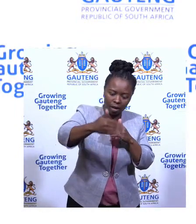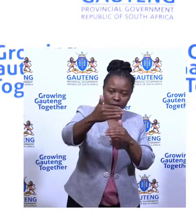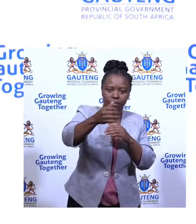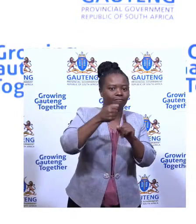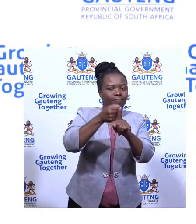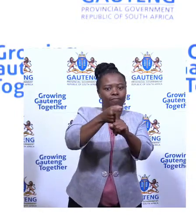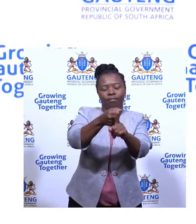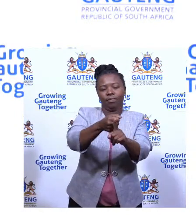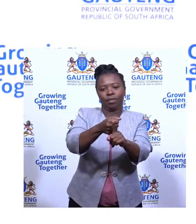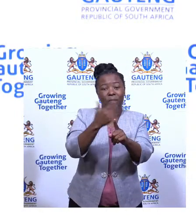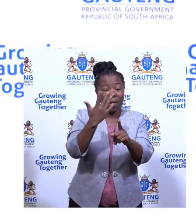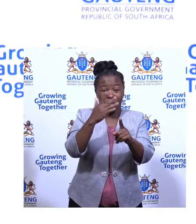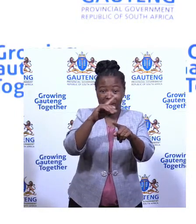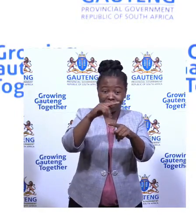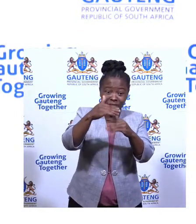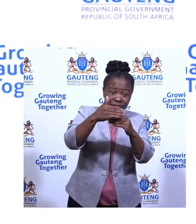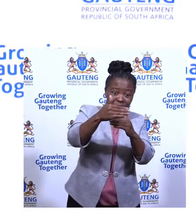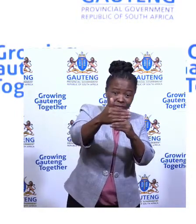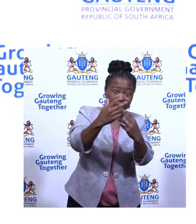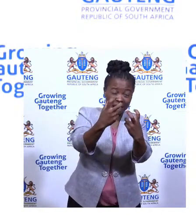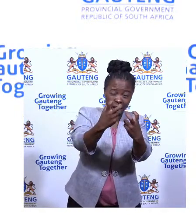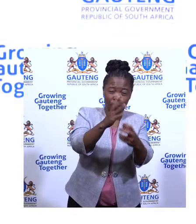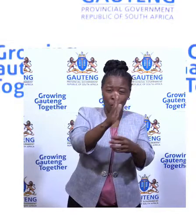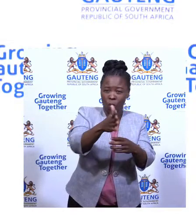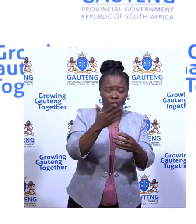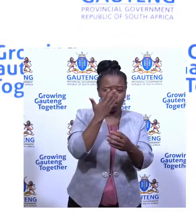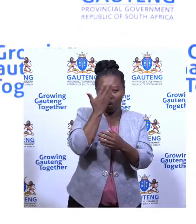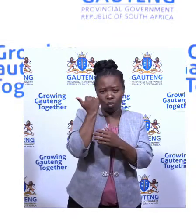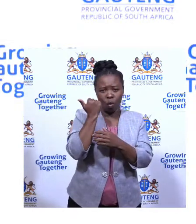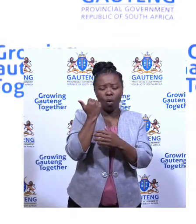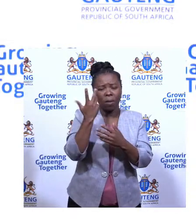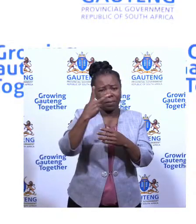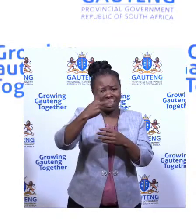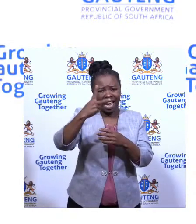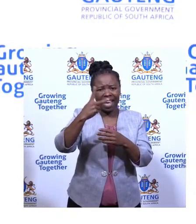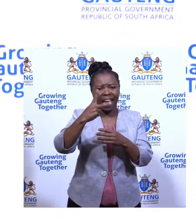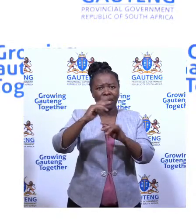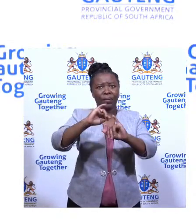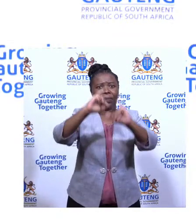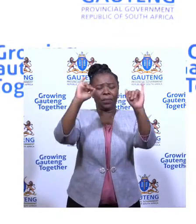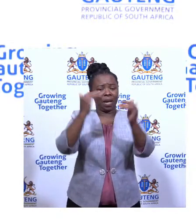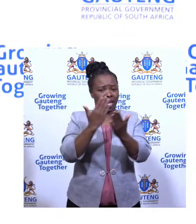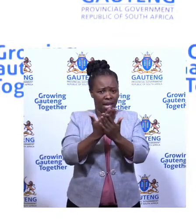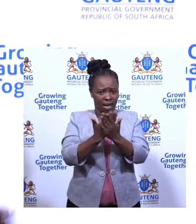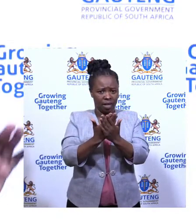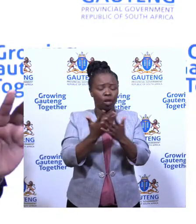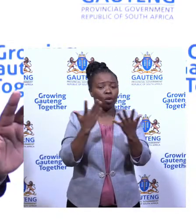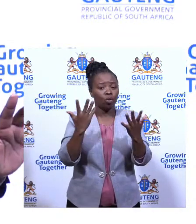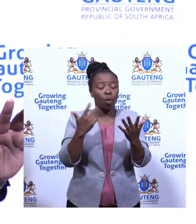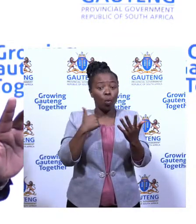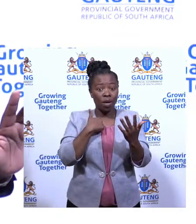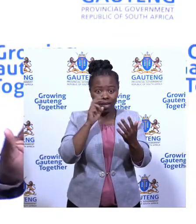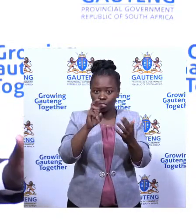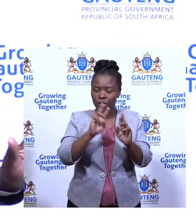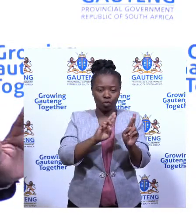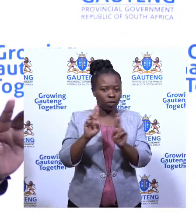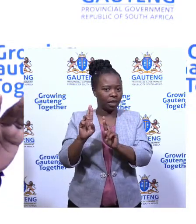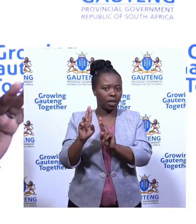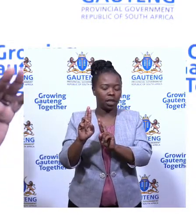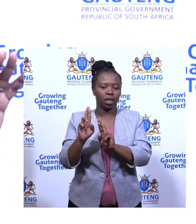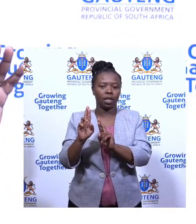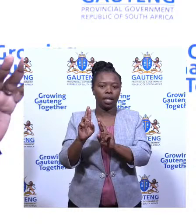may get tough at some point. We may experience the second wave. We must be ready. We must support all the